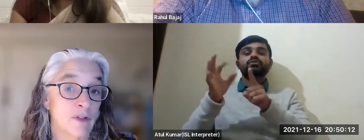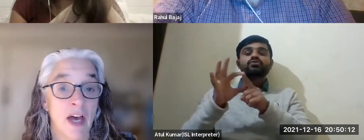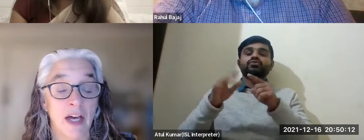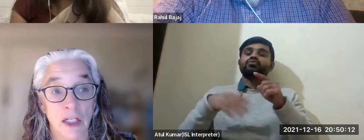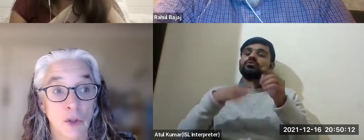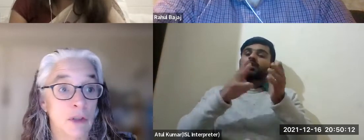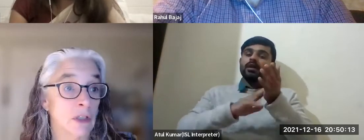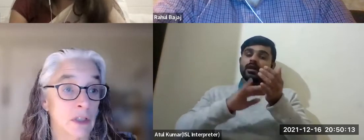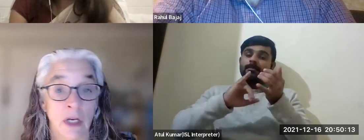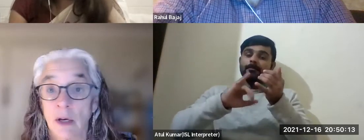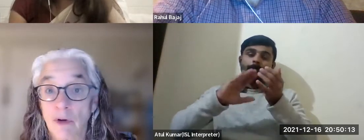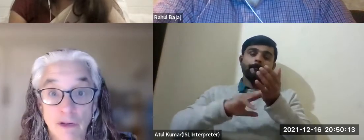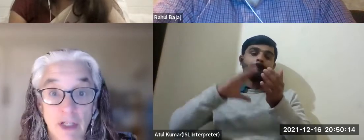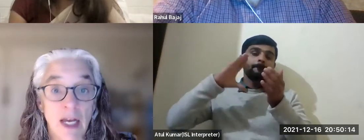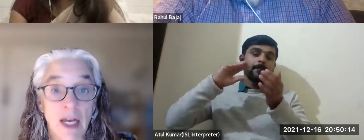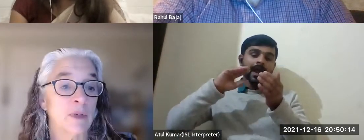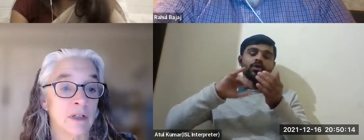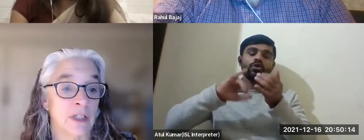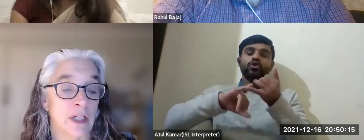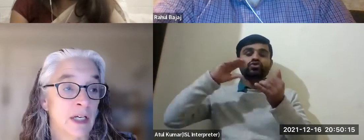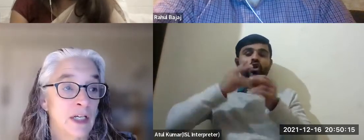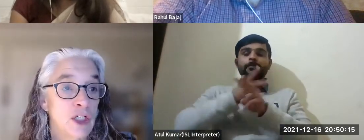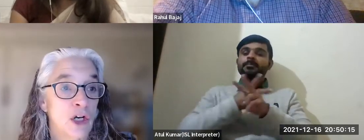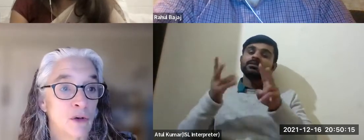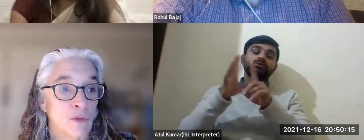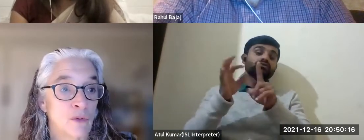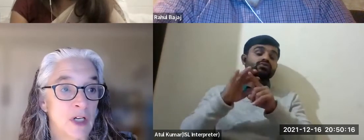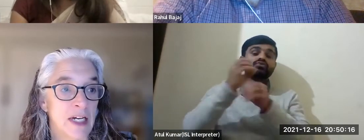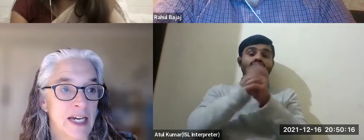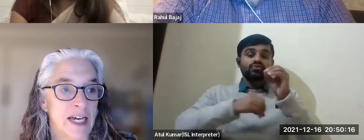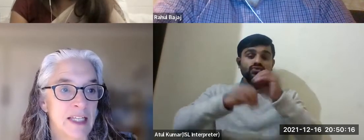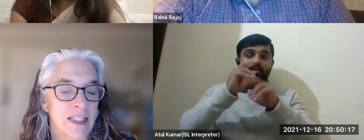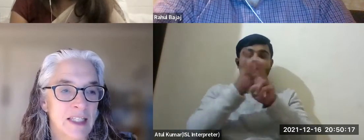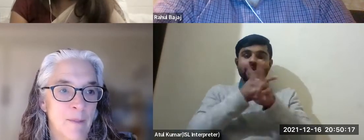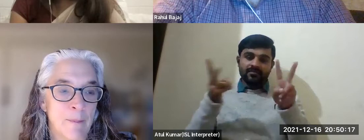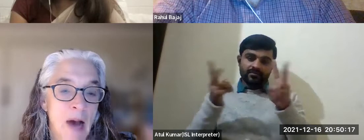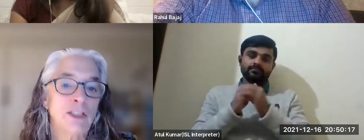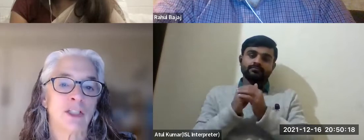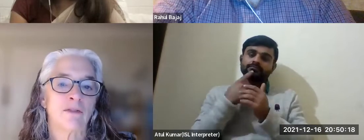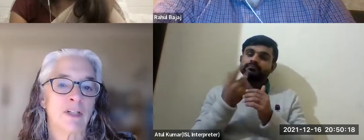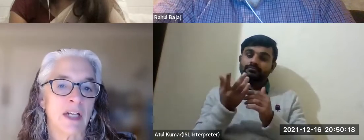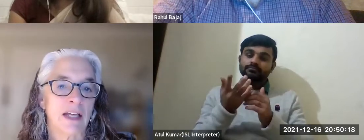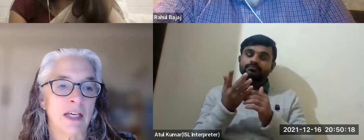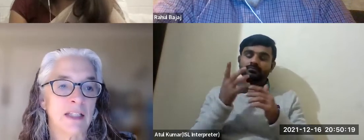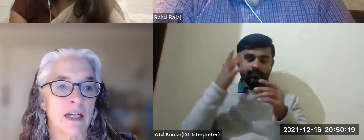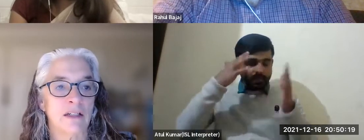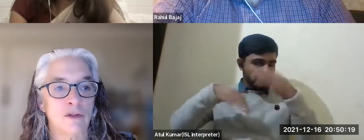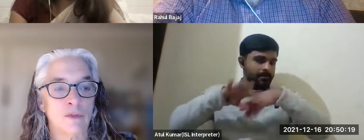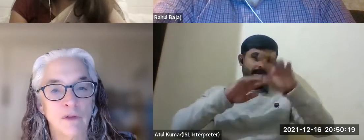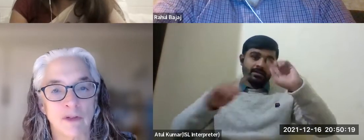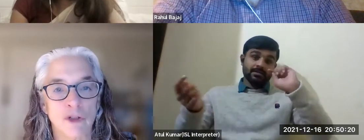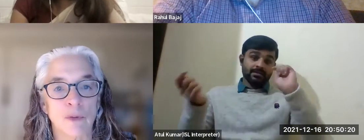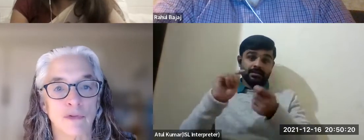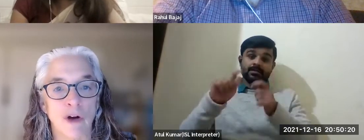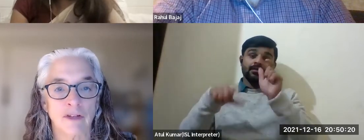as we said, and Google and Procter and Gamble, and, you know, it's a mind shift. And I think that a